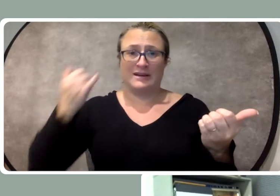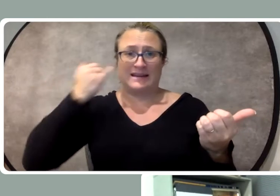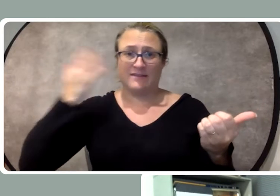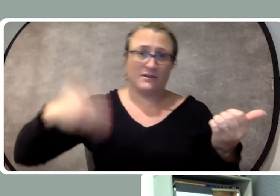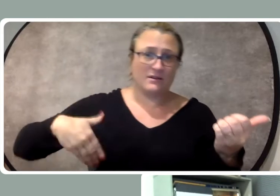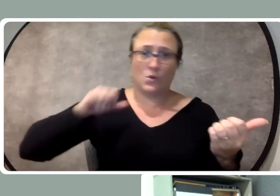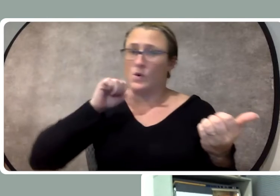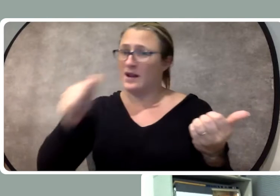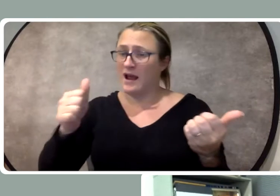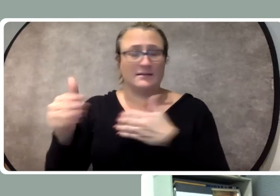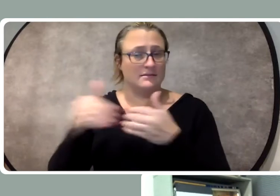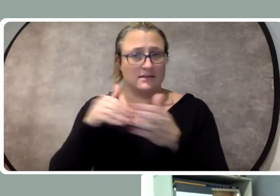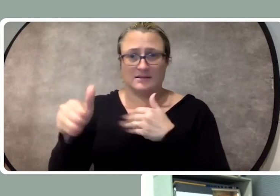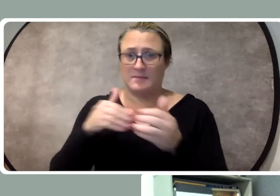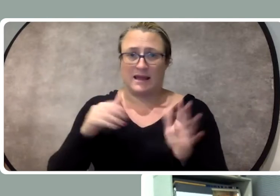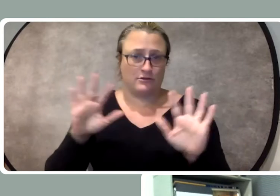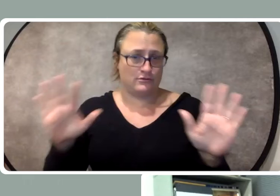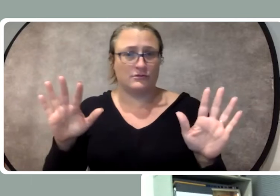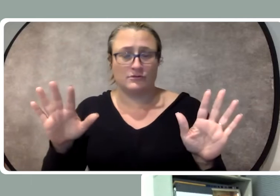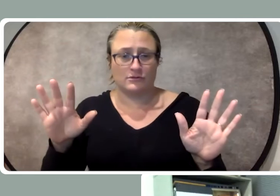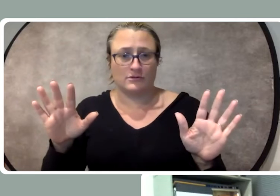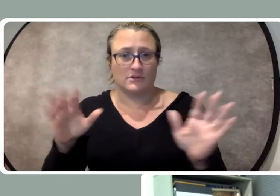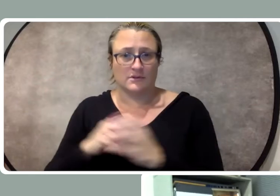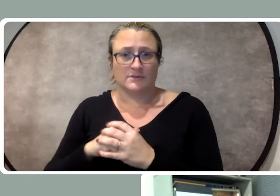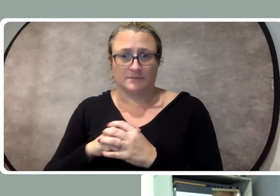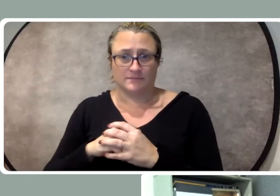whatever surgery a patient is recommended to have.